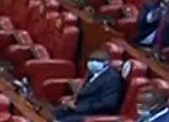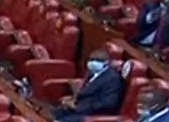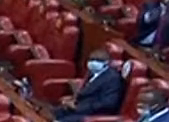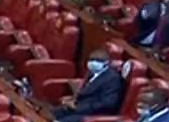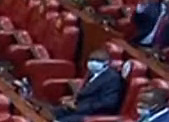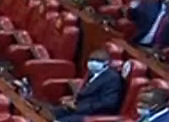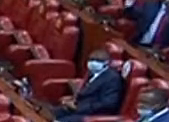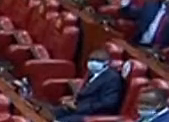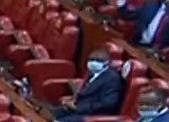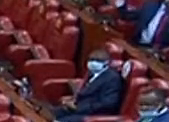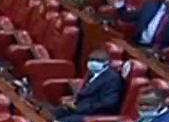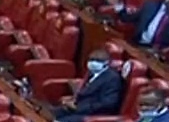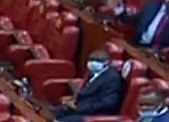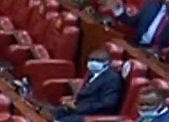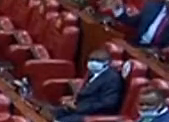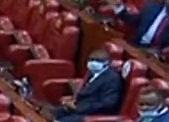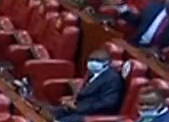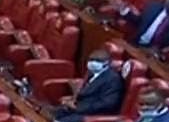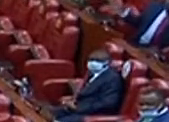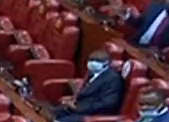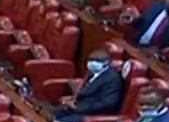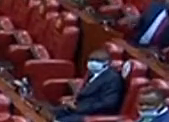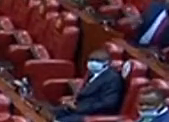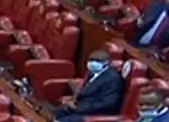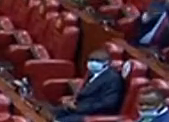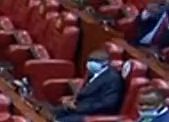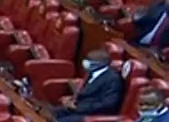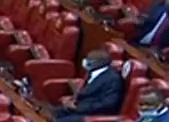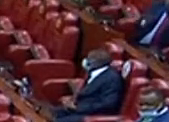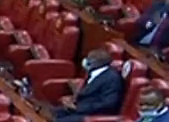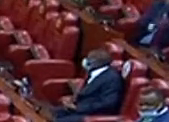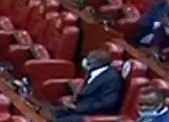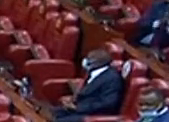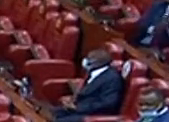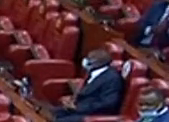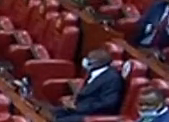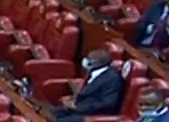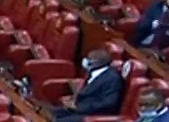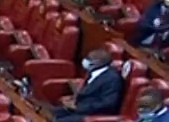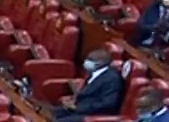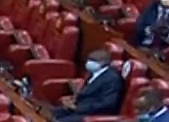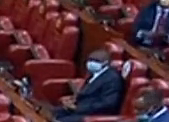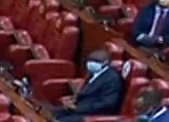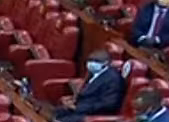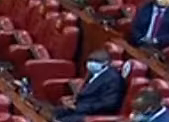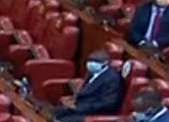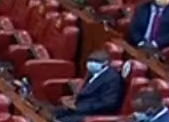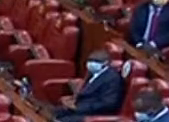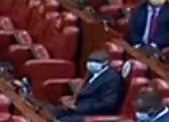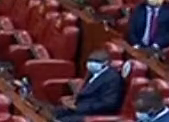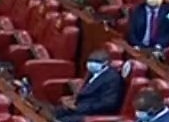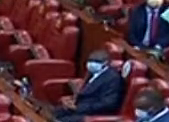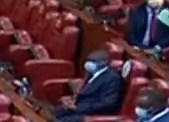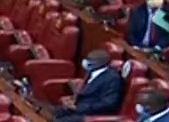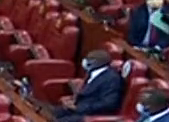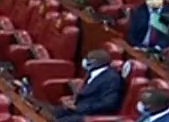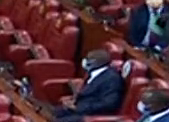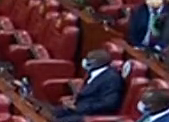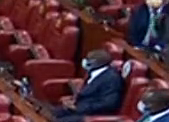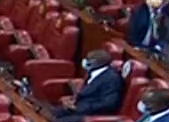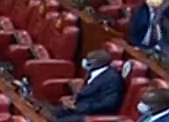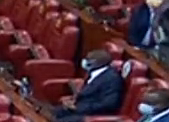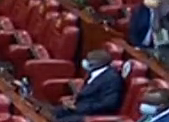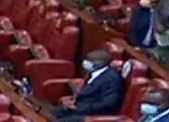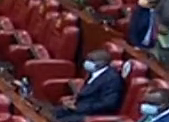of information communication technologies, ICT. And in particular, the quorum has